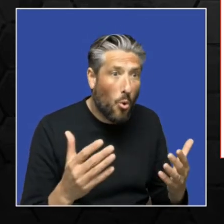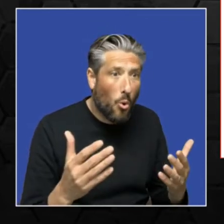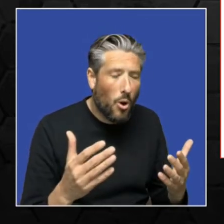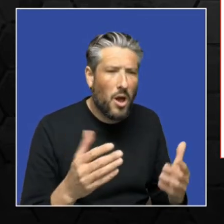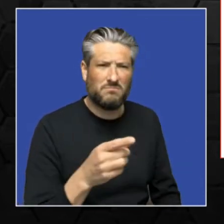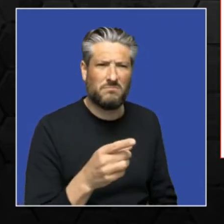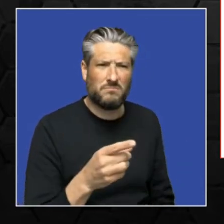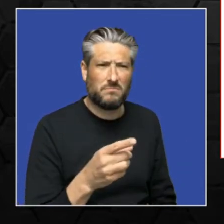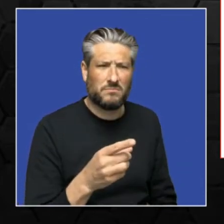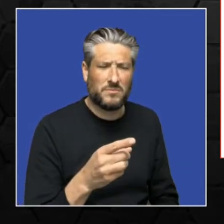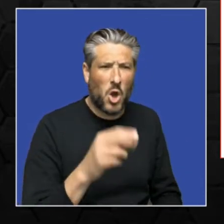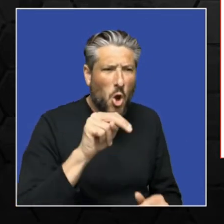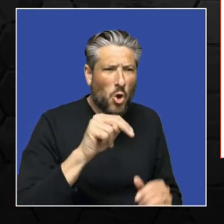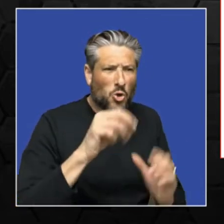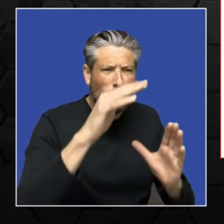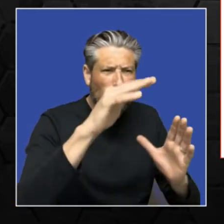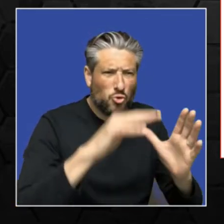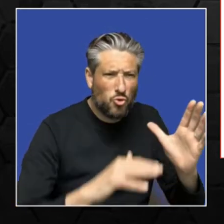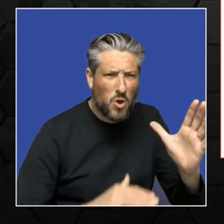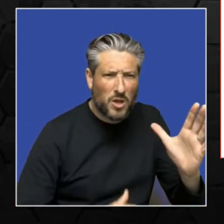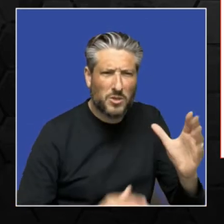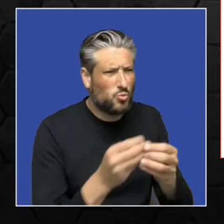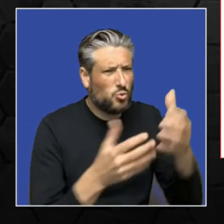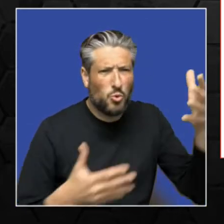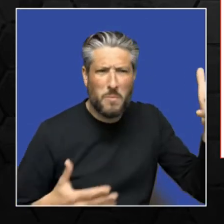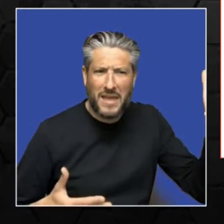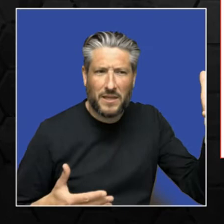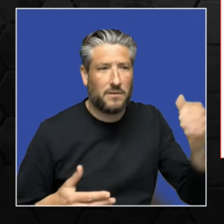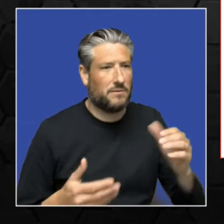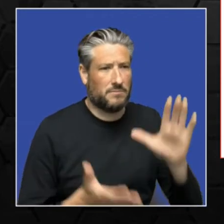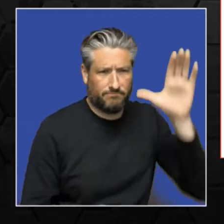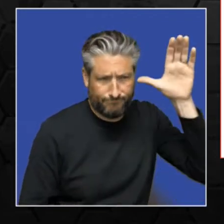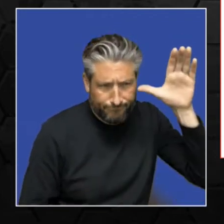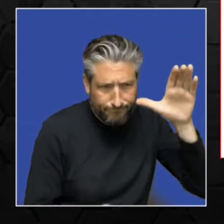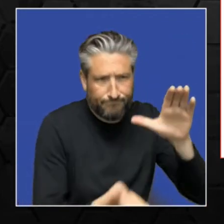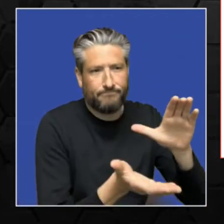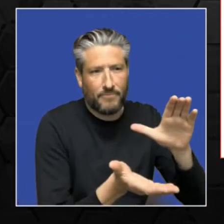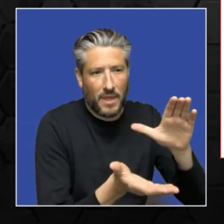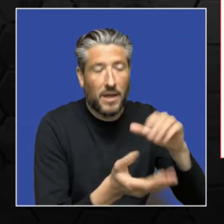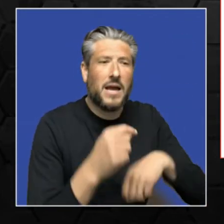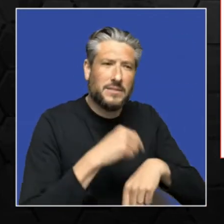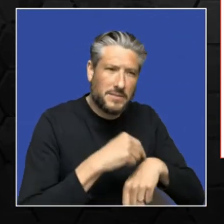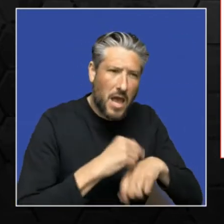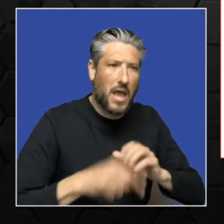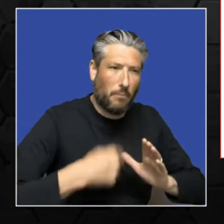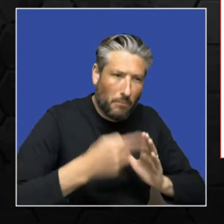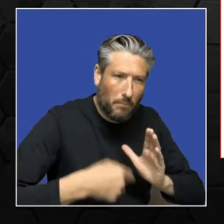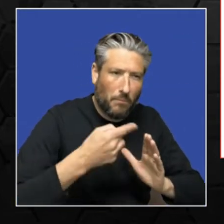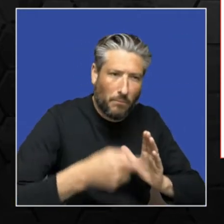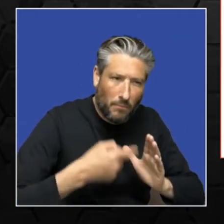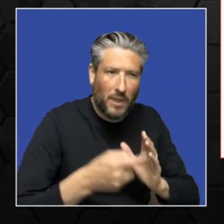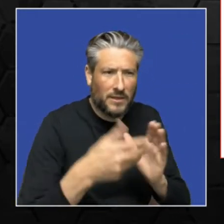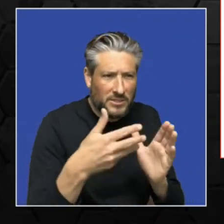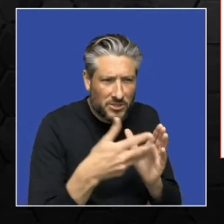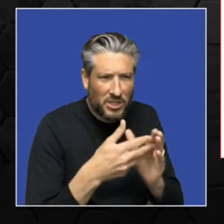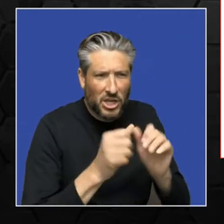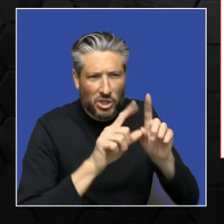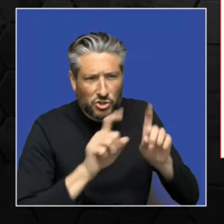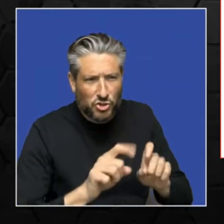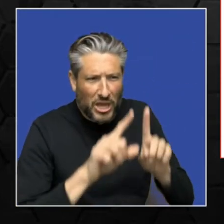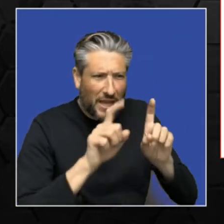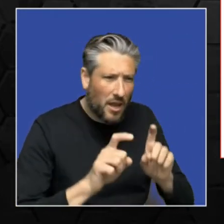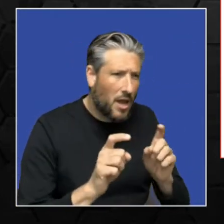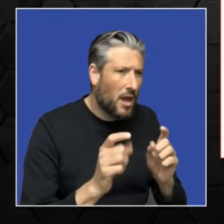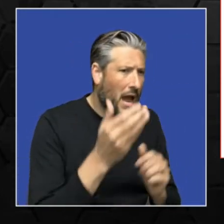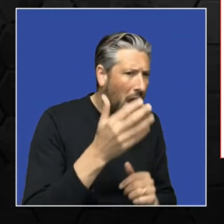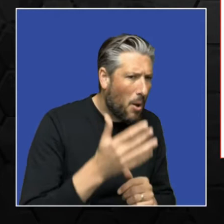underfitting. So there needs to be a system or a mechanism to find out what is the exact number of layers I need